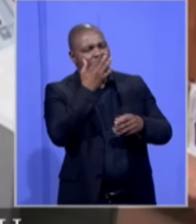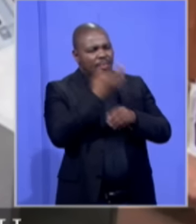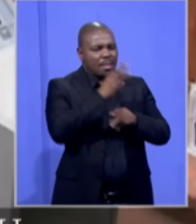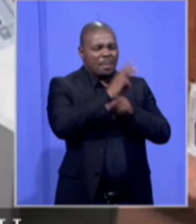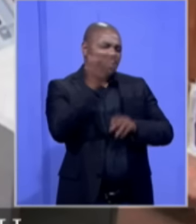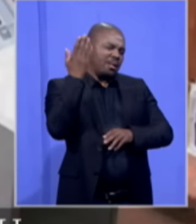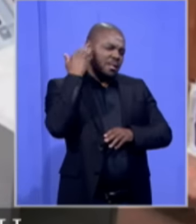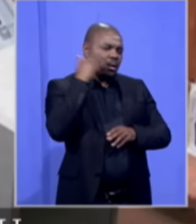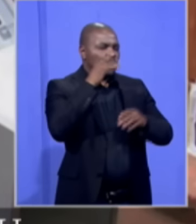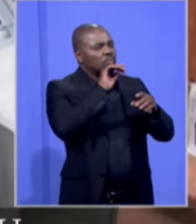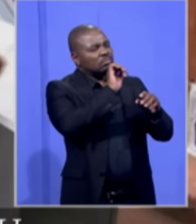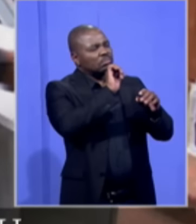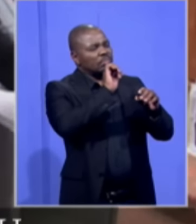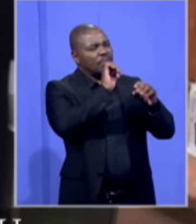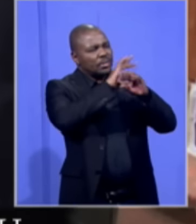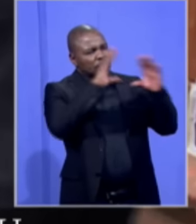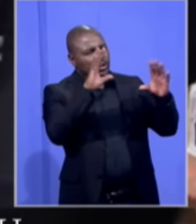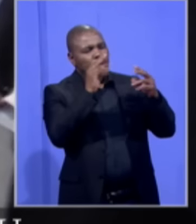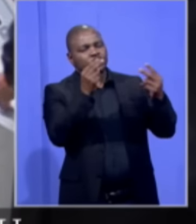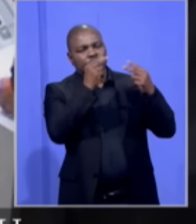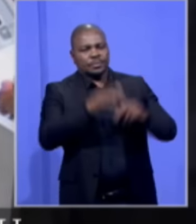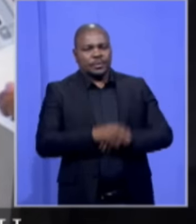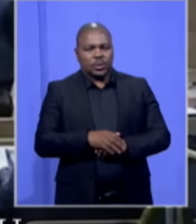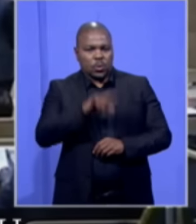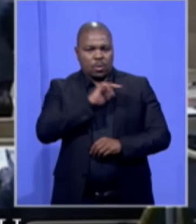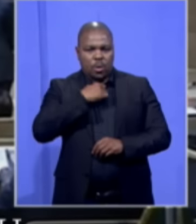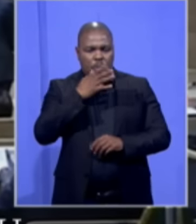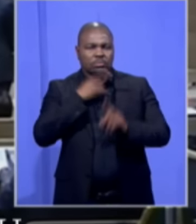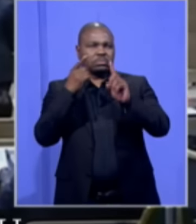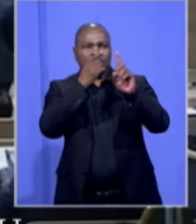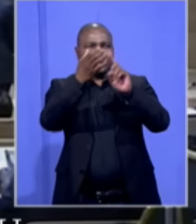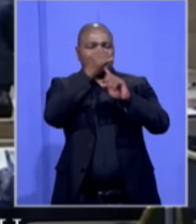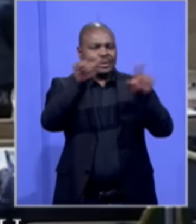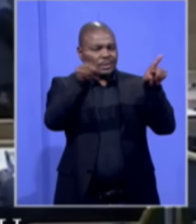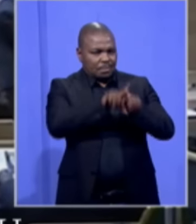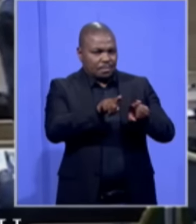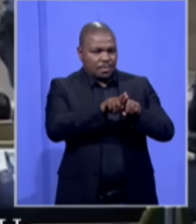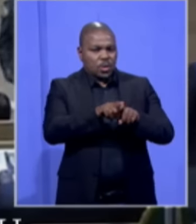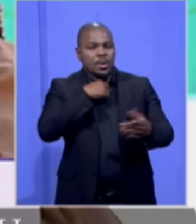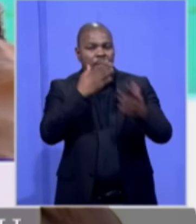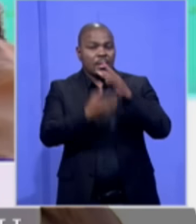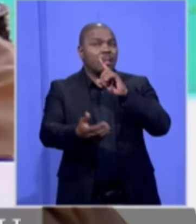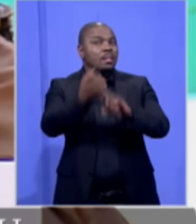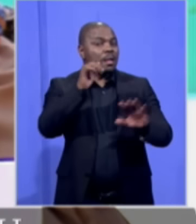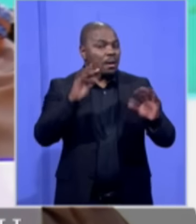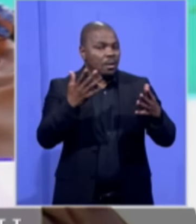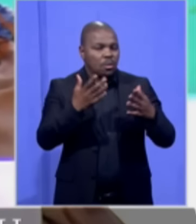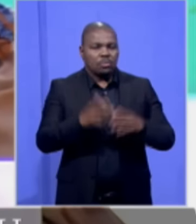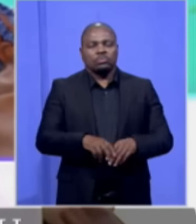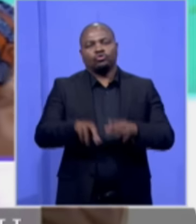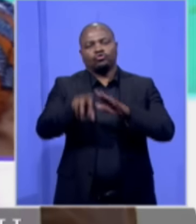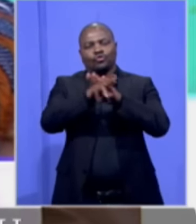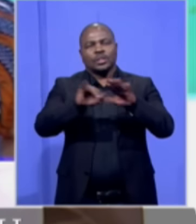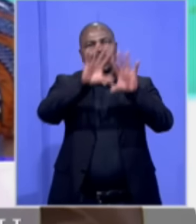saw a common destiny for Africa that must be achieved through regional